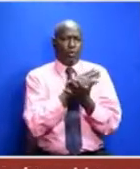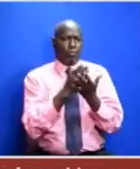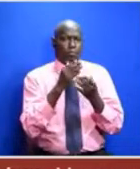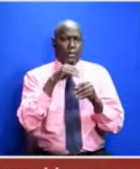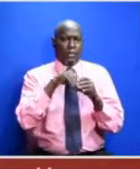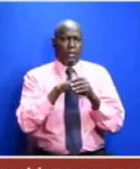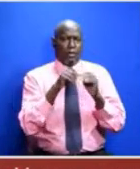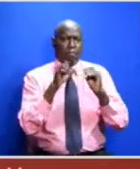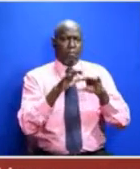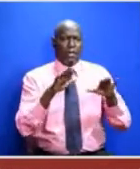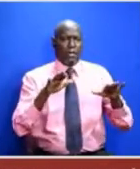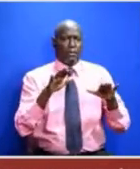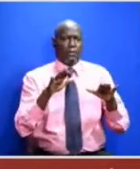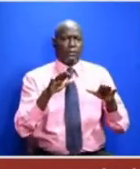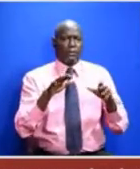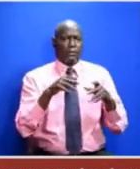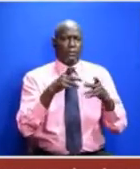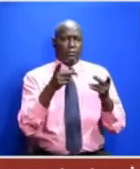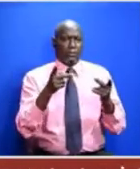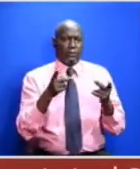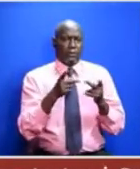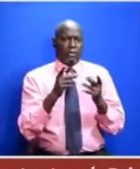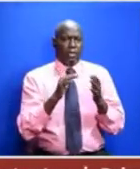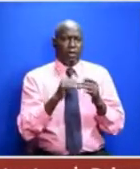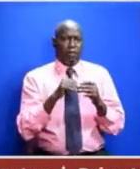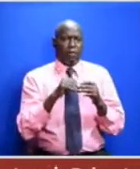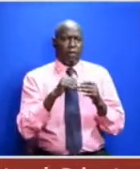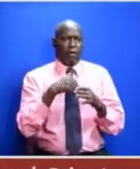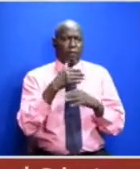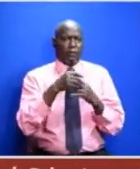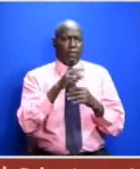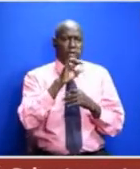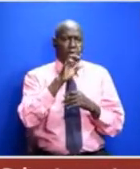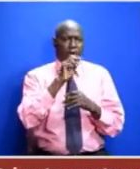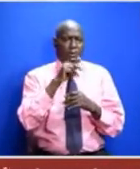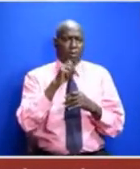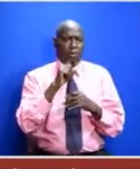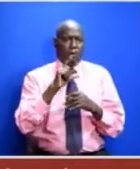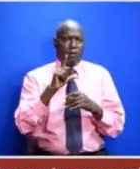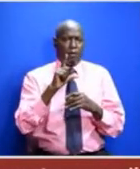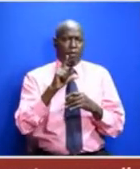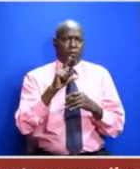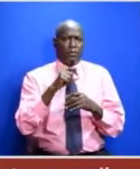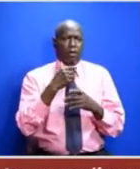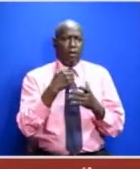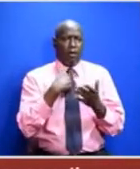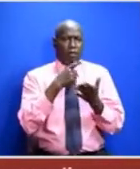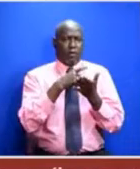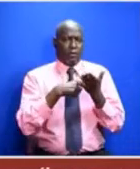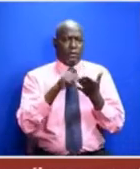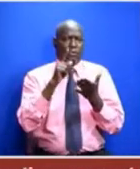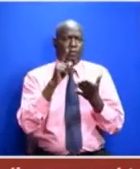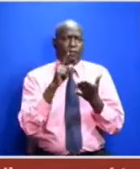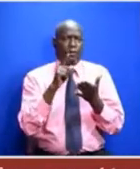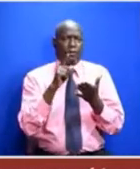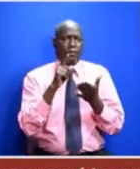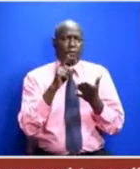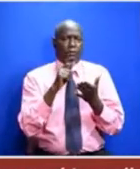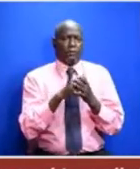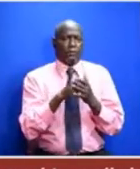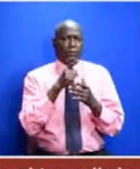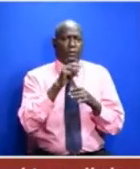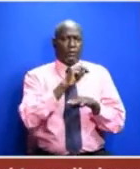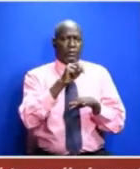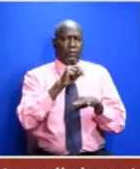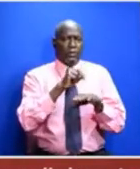space after the launch of RPL, which now has the informal sector graduates certified, accredited, and recognized both at a national